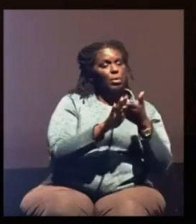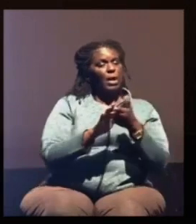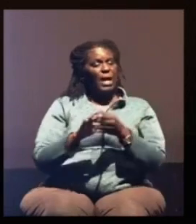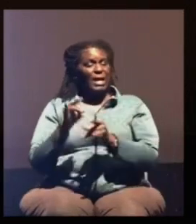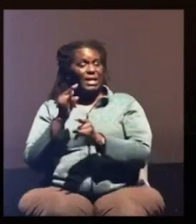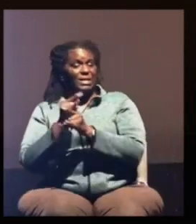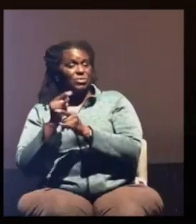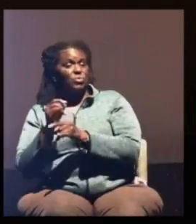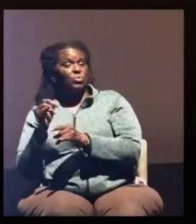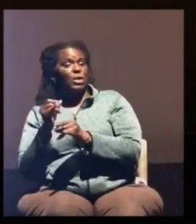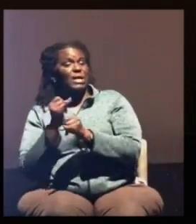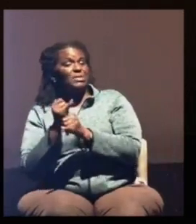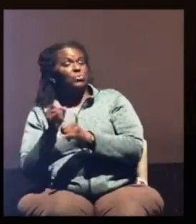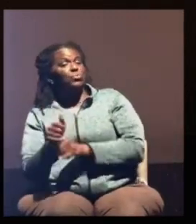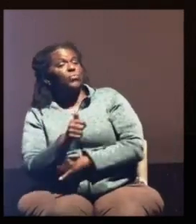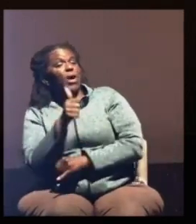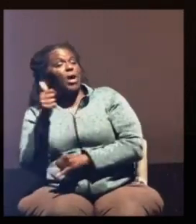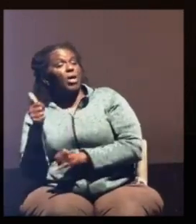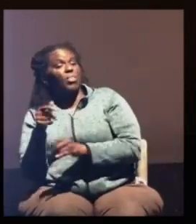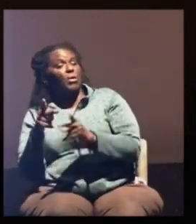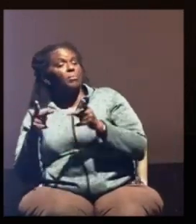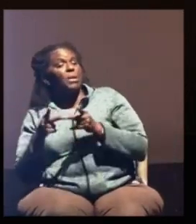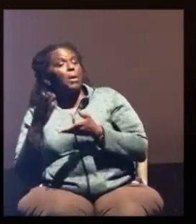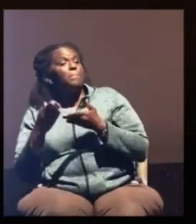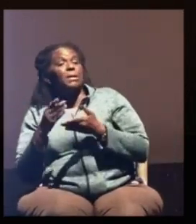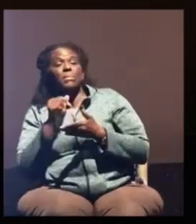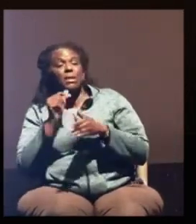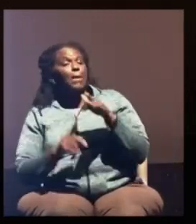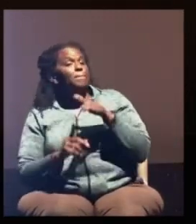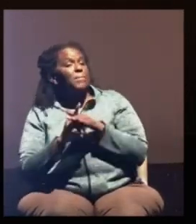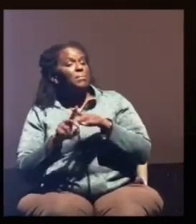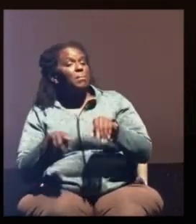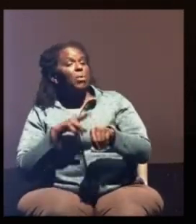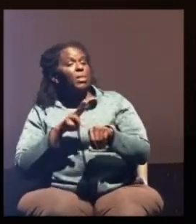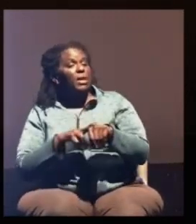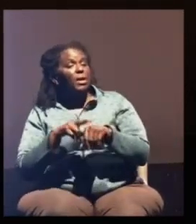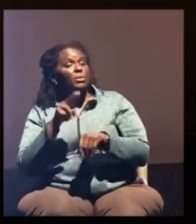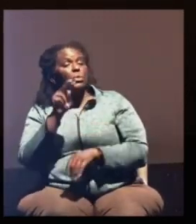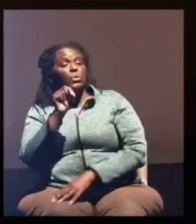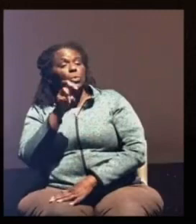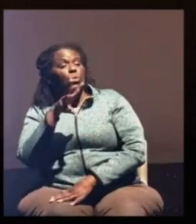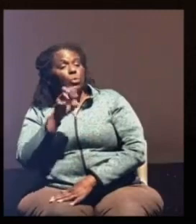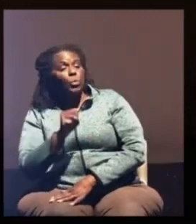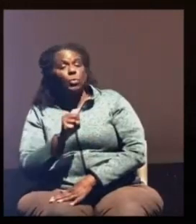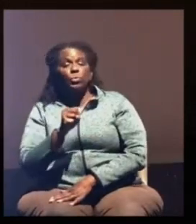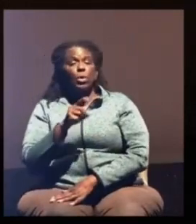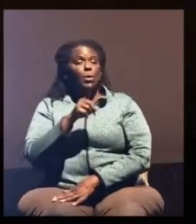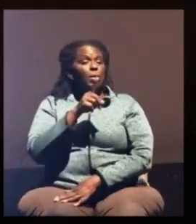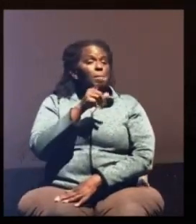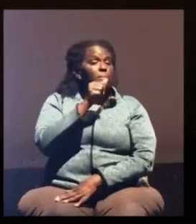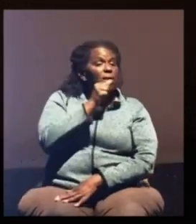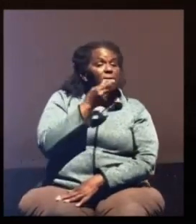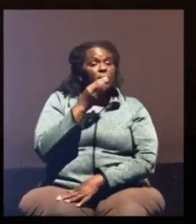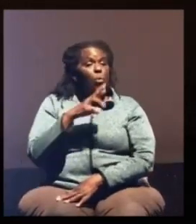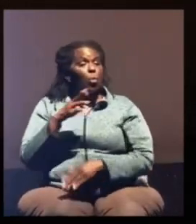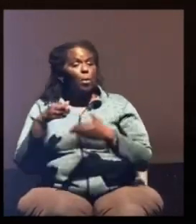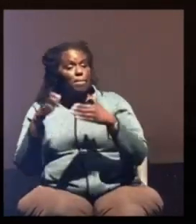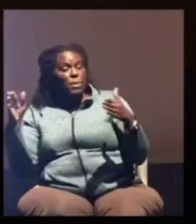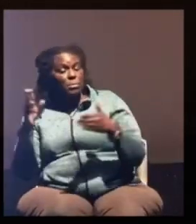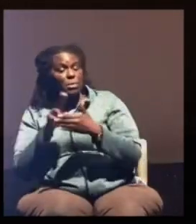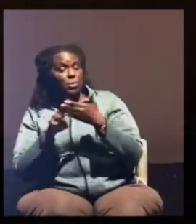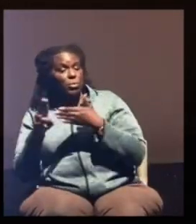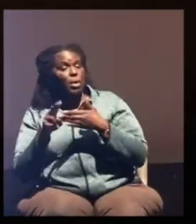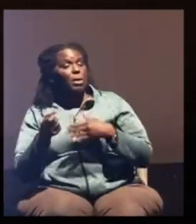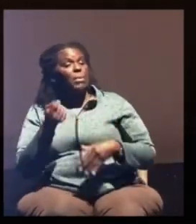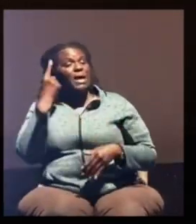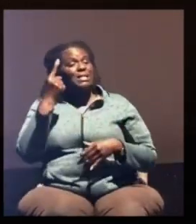institutions of other sorts that may not dominate the national news but are private or public like Ball State, but realize that the